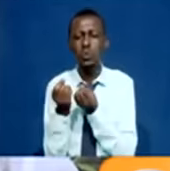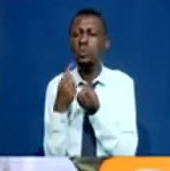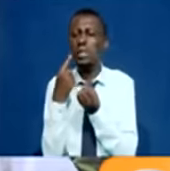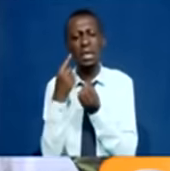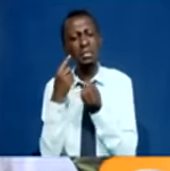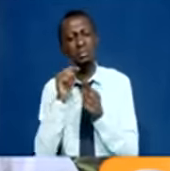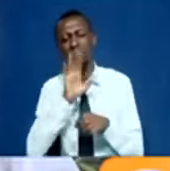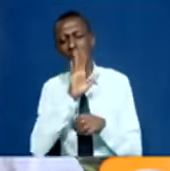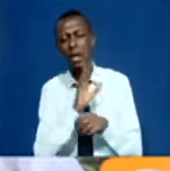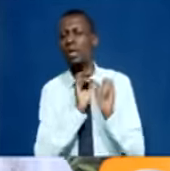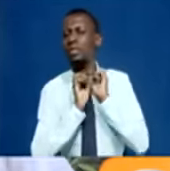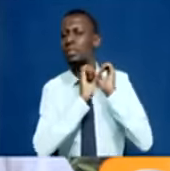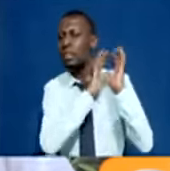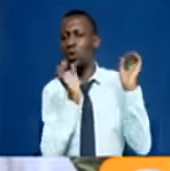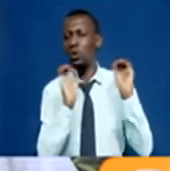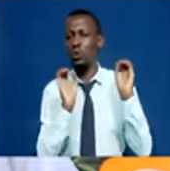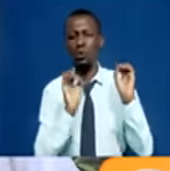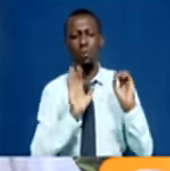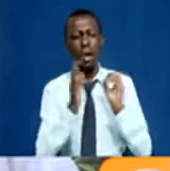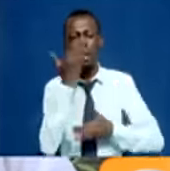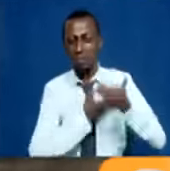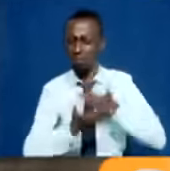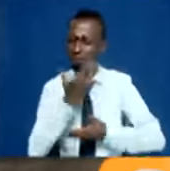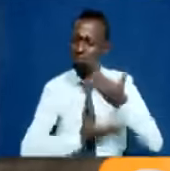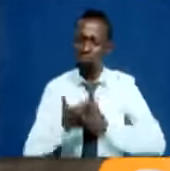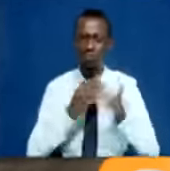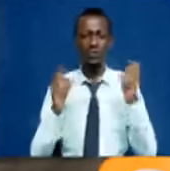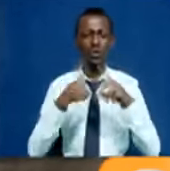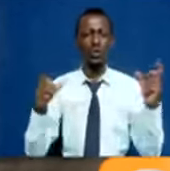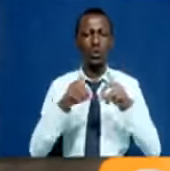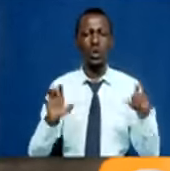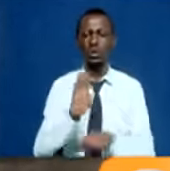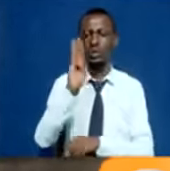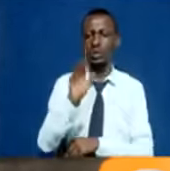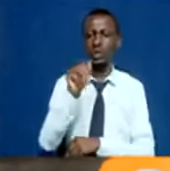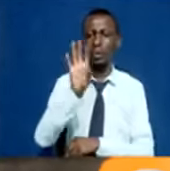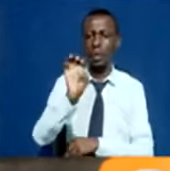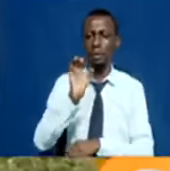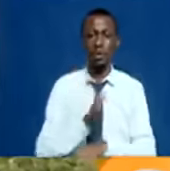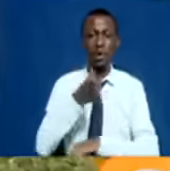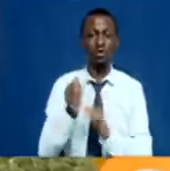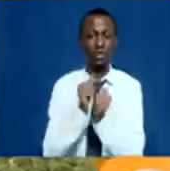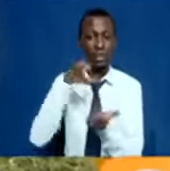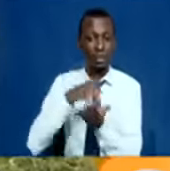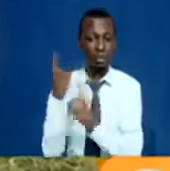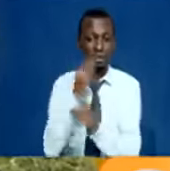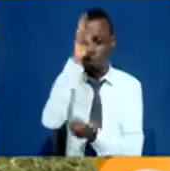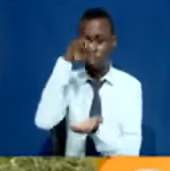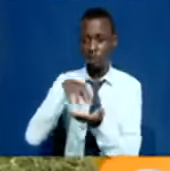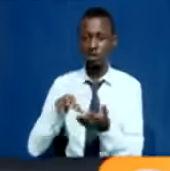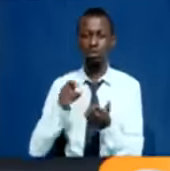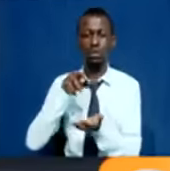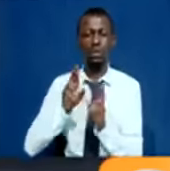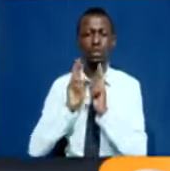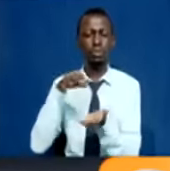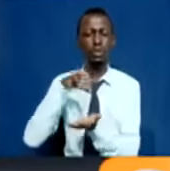kupiga mduru tunasikia hapa ni watu wanaongea jina babe. Over 10 cases have so far been reported across different police stations in the